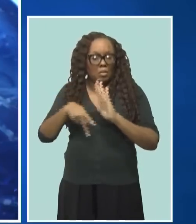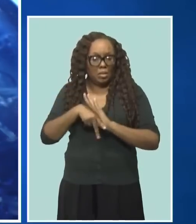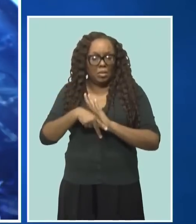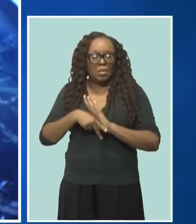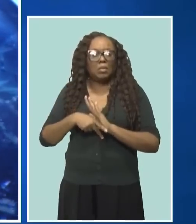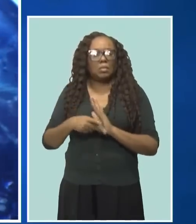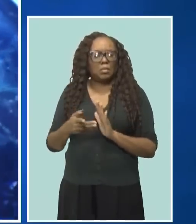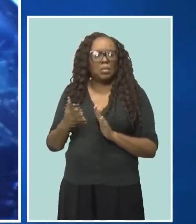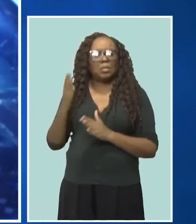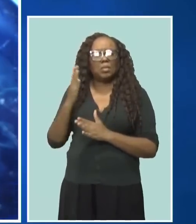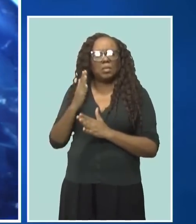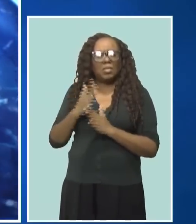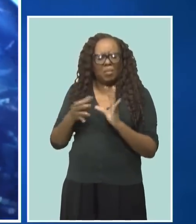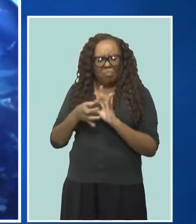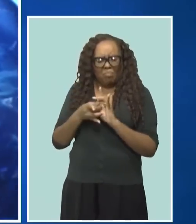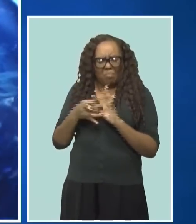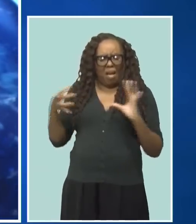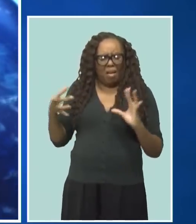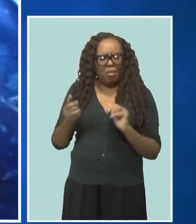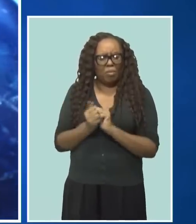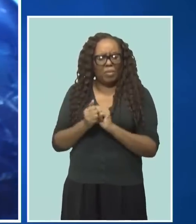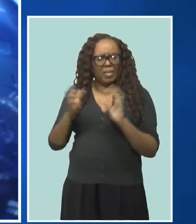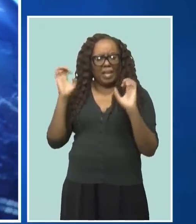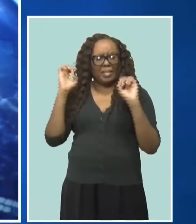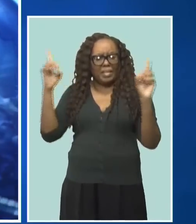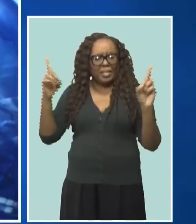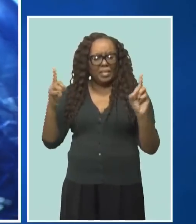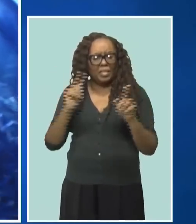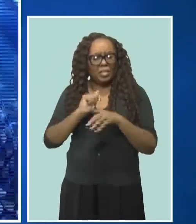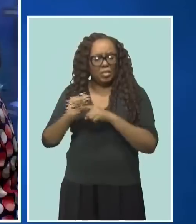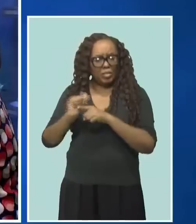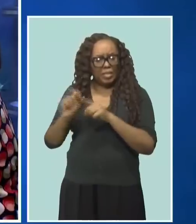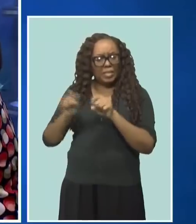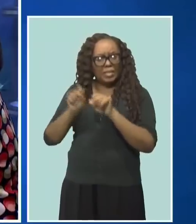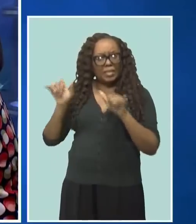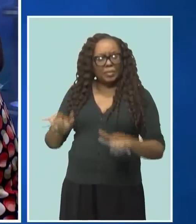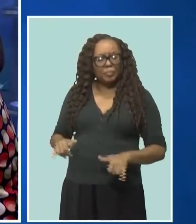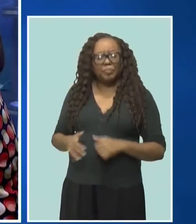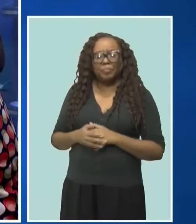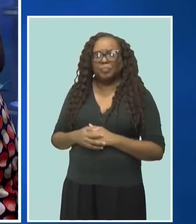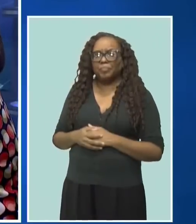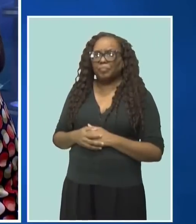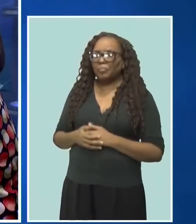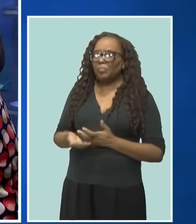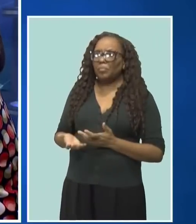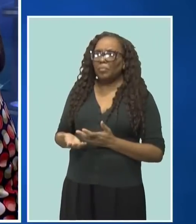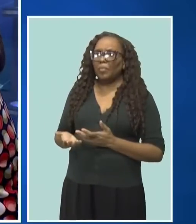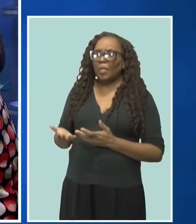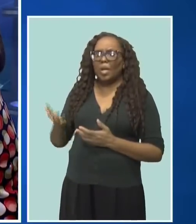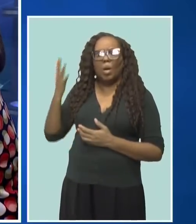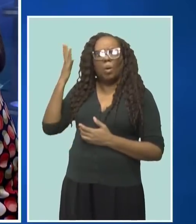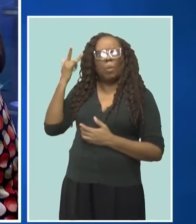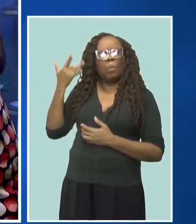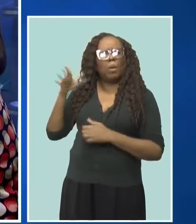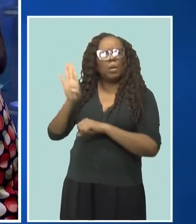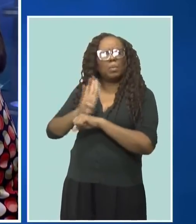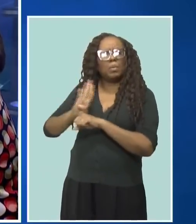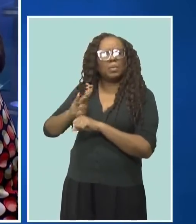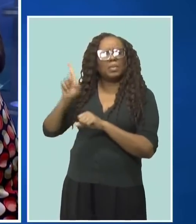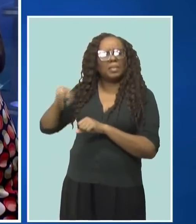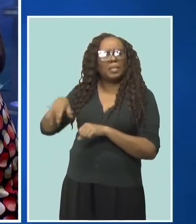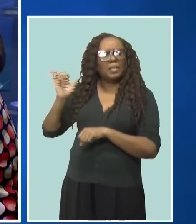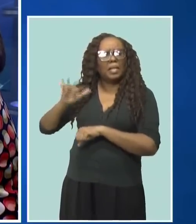of the deficits that existed in the education and training system. Now, why does Barbados need a framework,